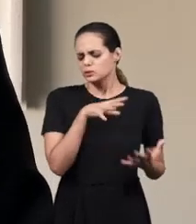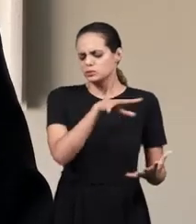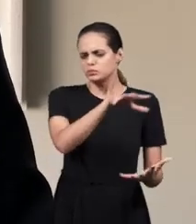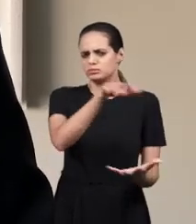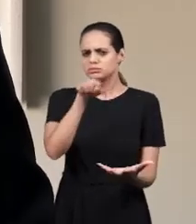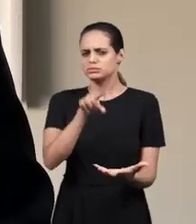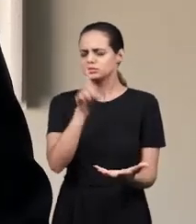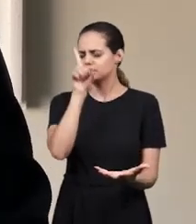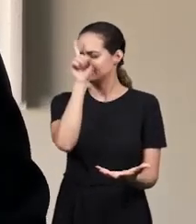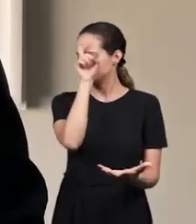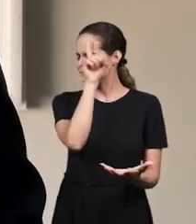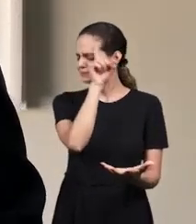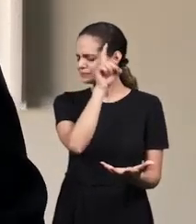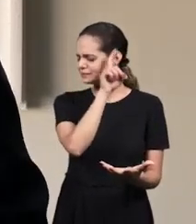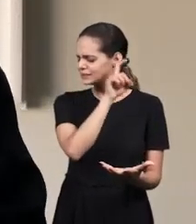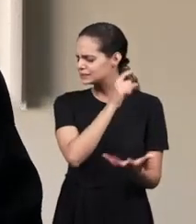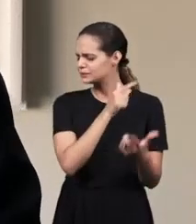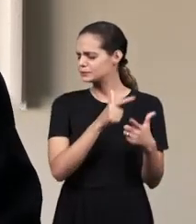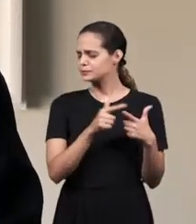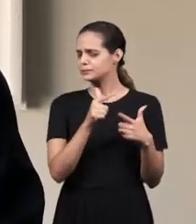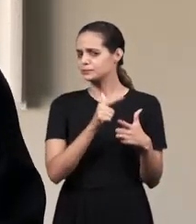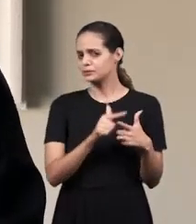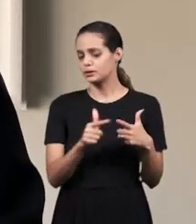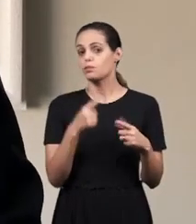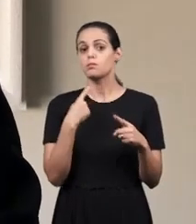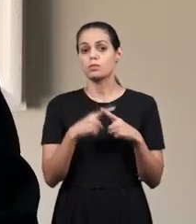world will trick you.